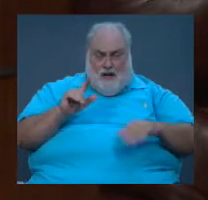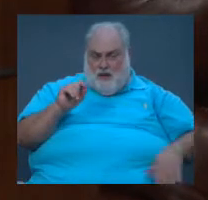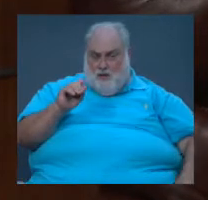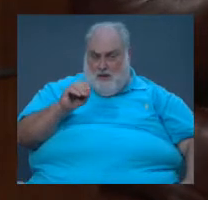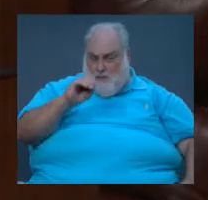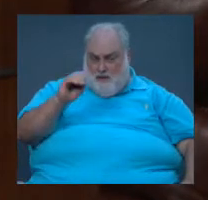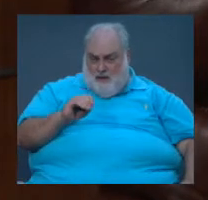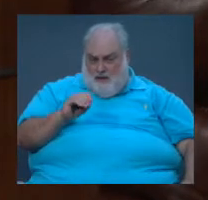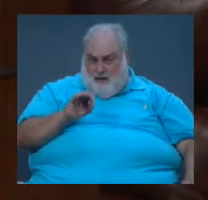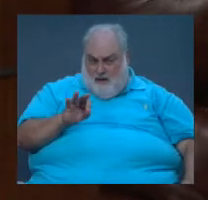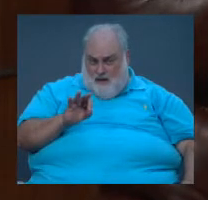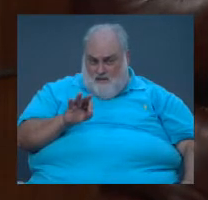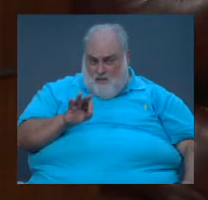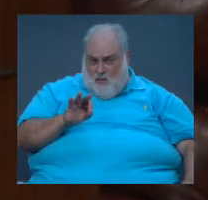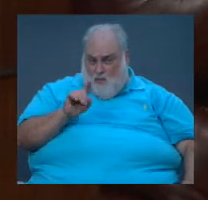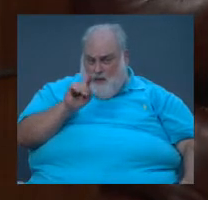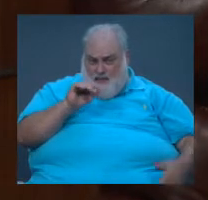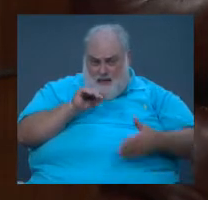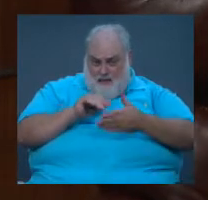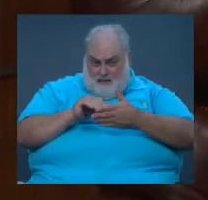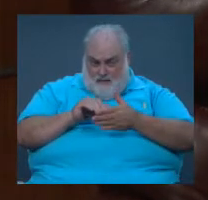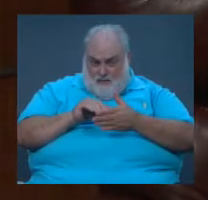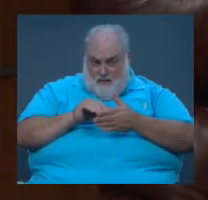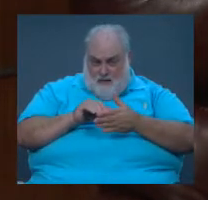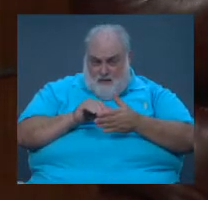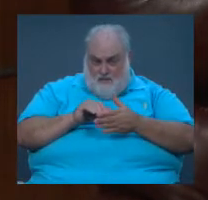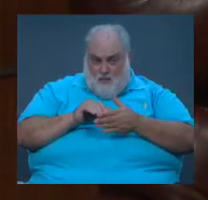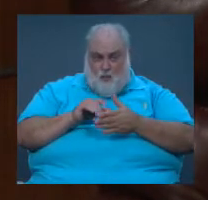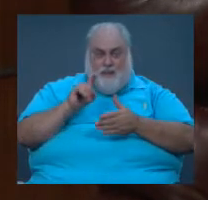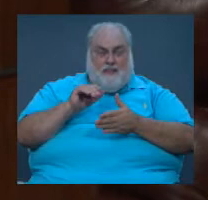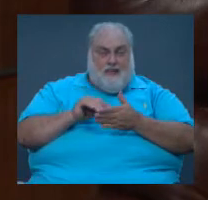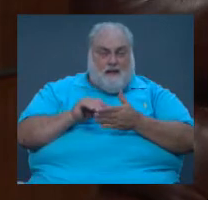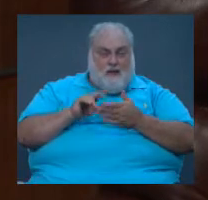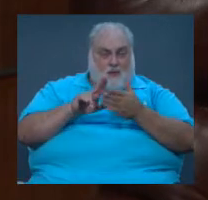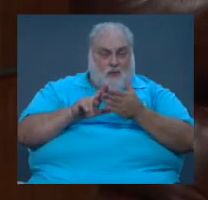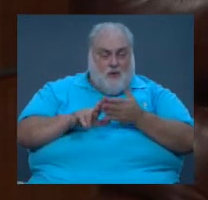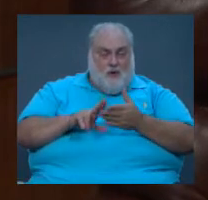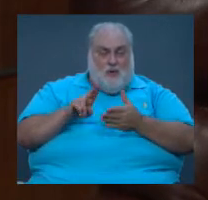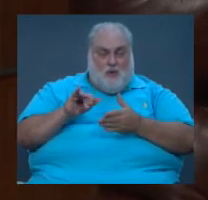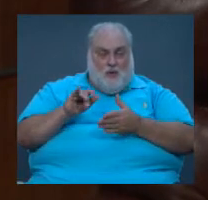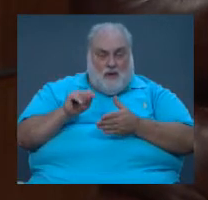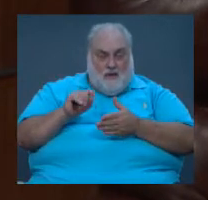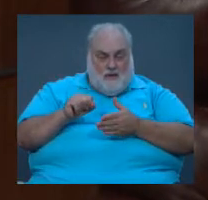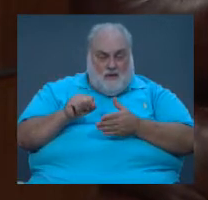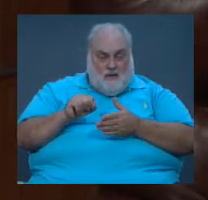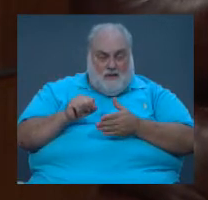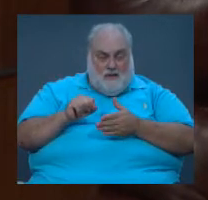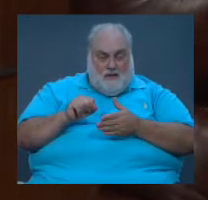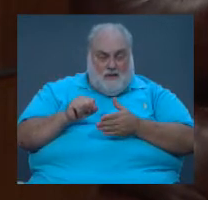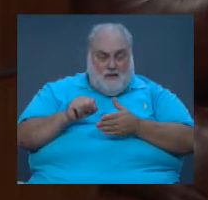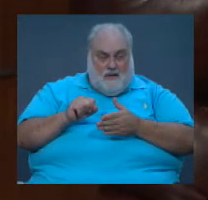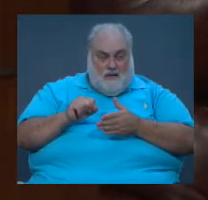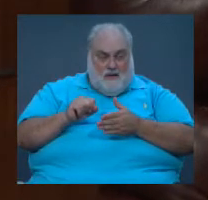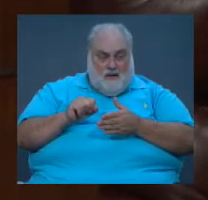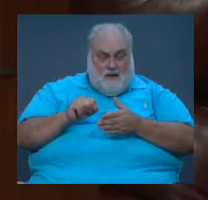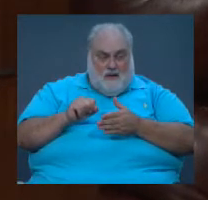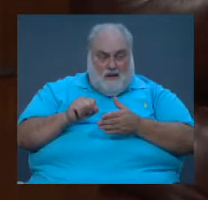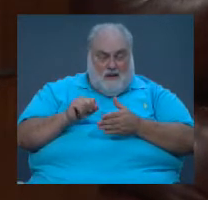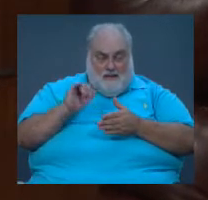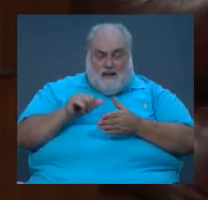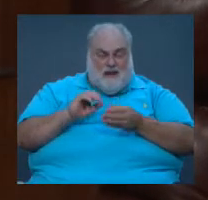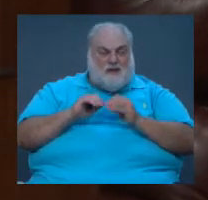20% of 1,000. So if we got 1,000 registered rental units, Yeah, we have more. that's